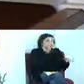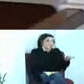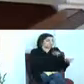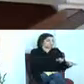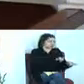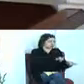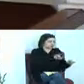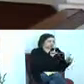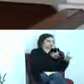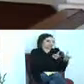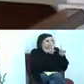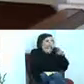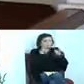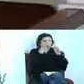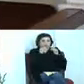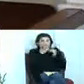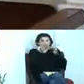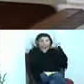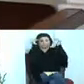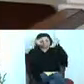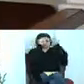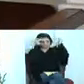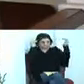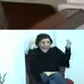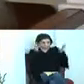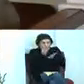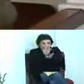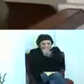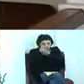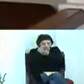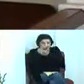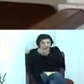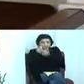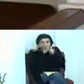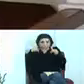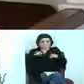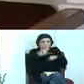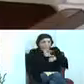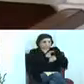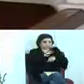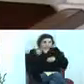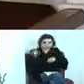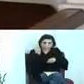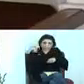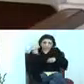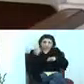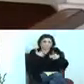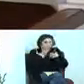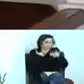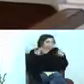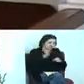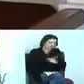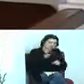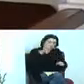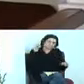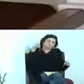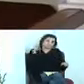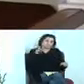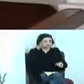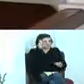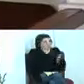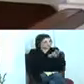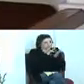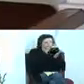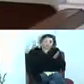level of wholeness in this church, somebody's angry. God is